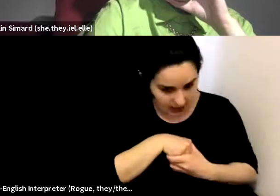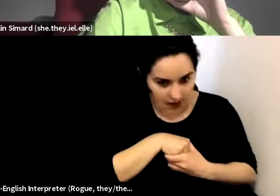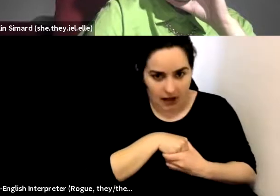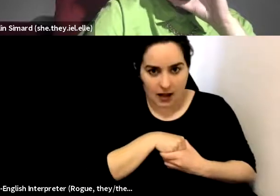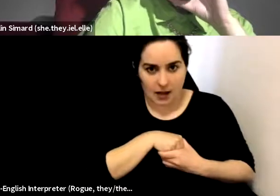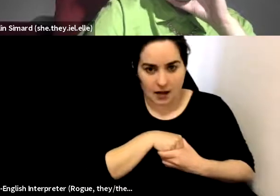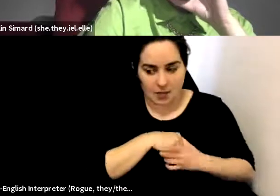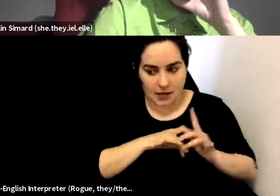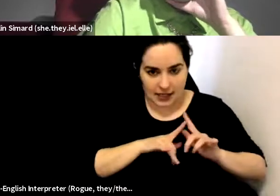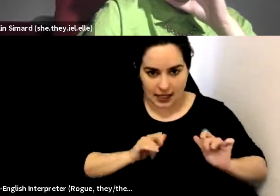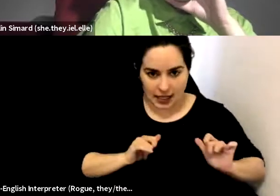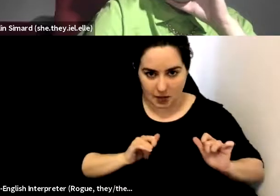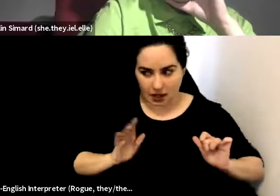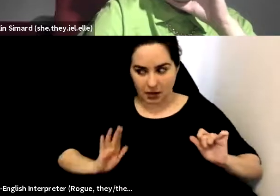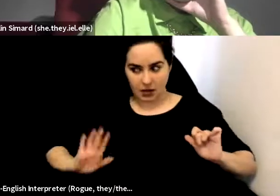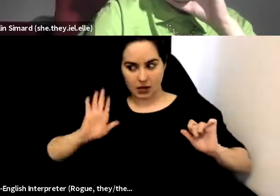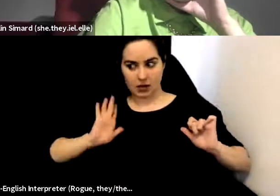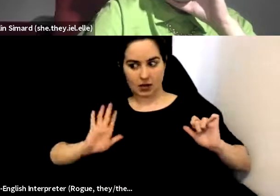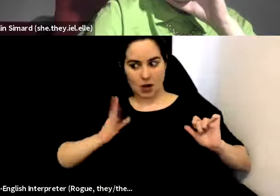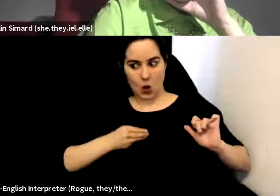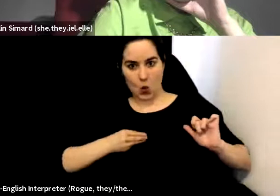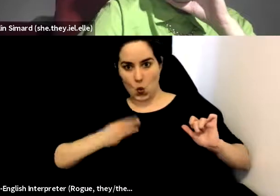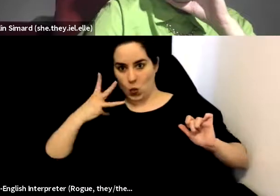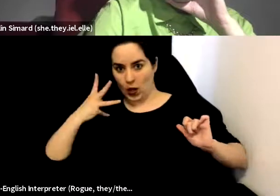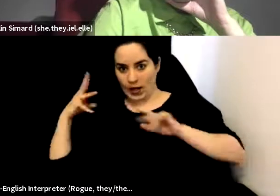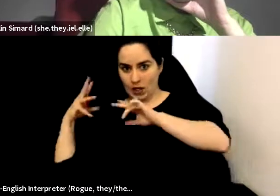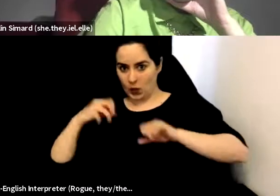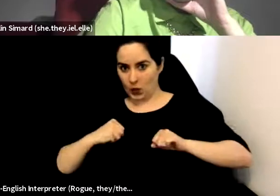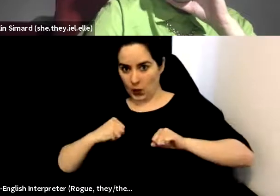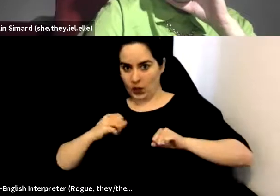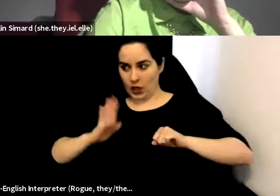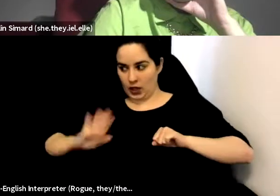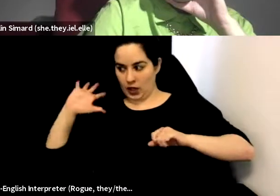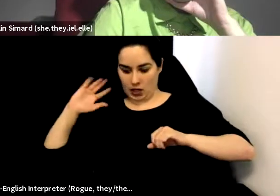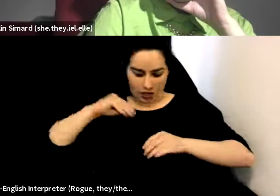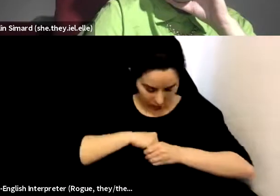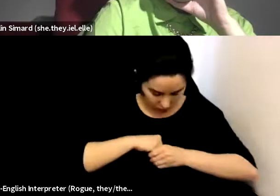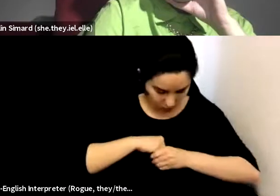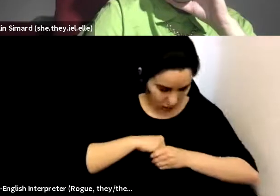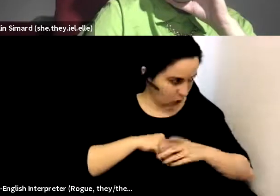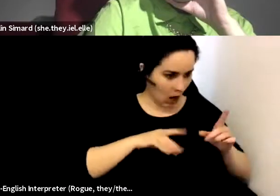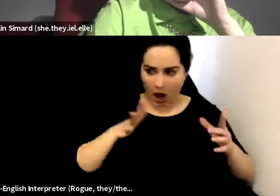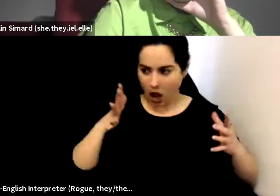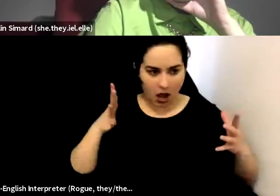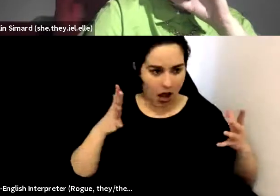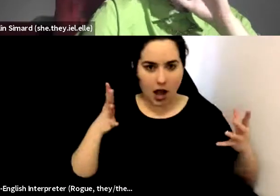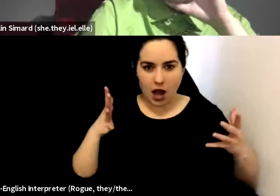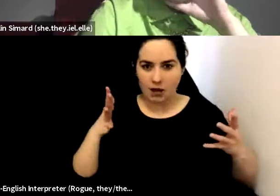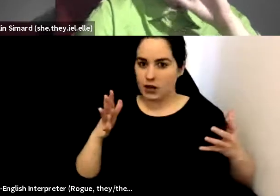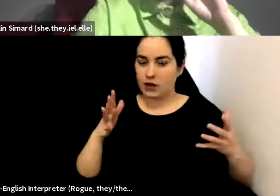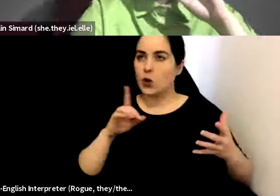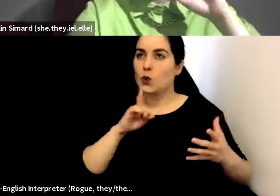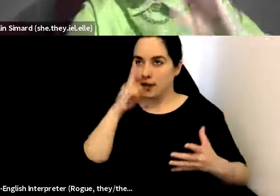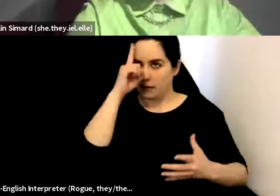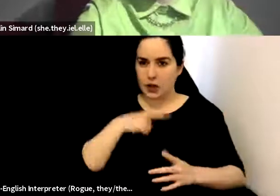white colonial ancestors fit into that? And this ties me back to this idea of allyship and how,